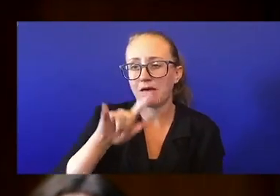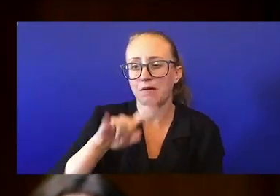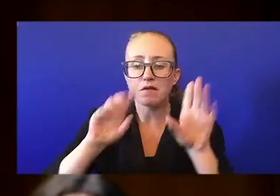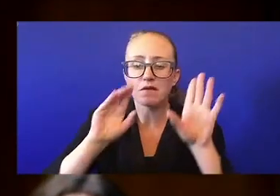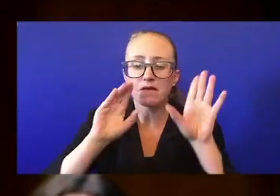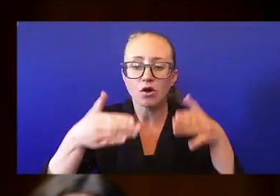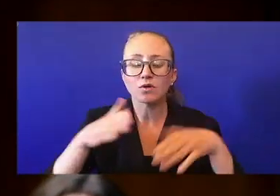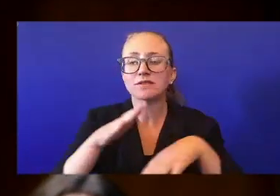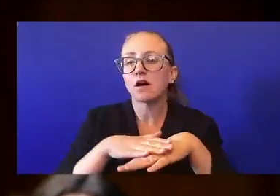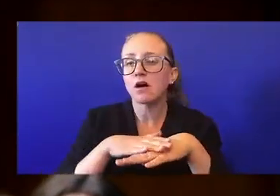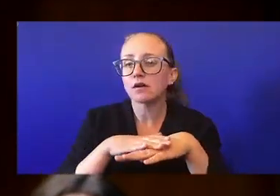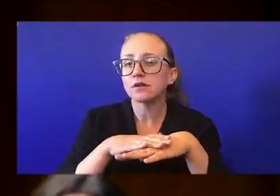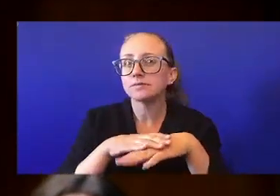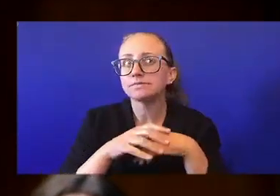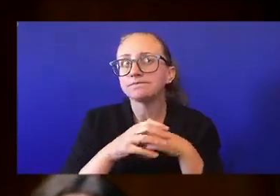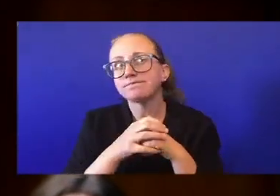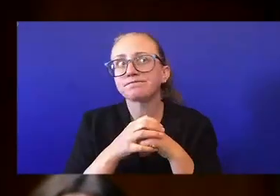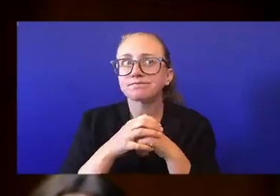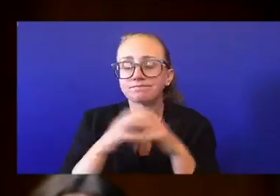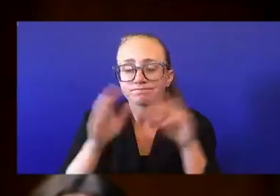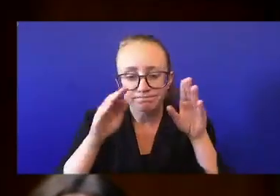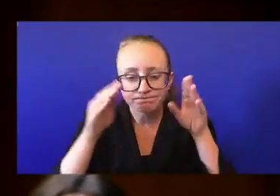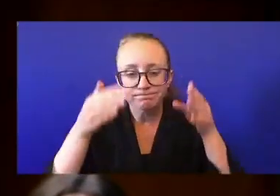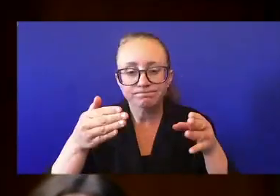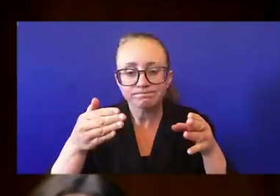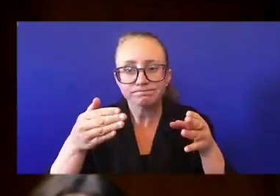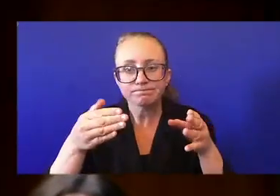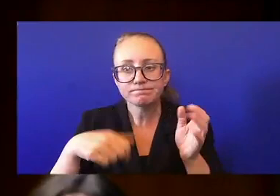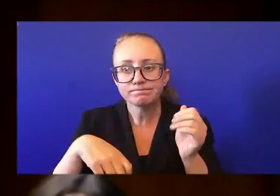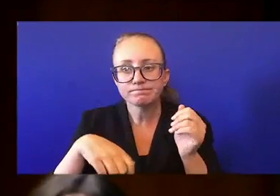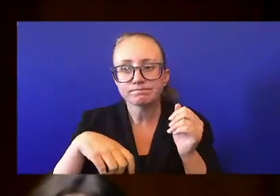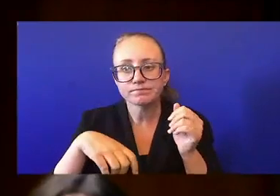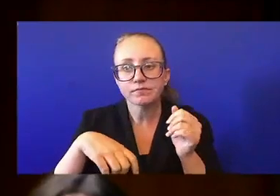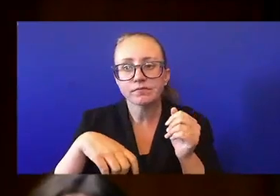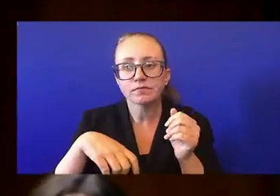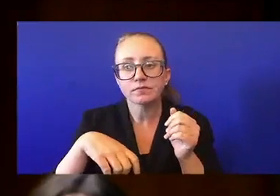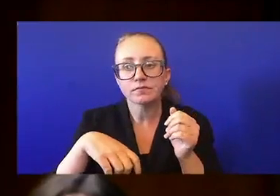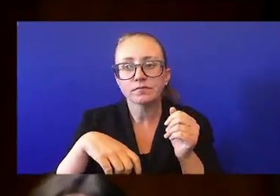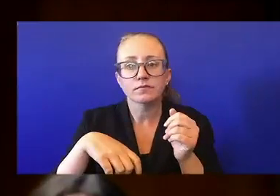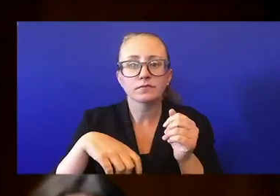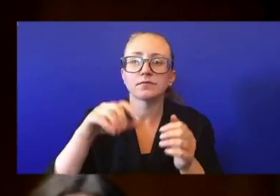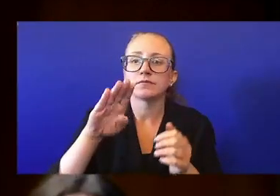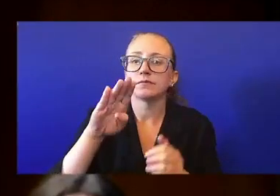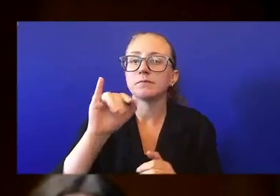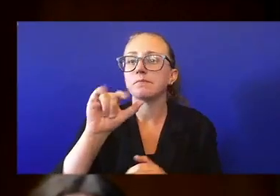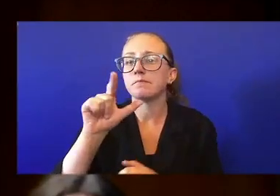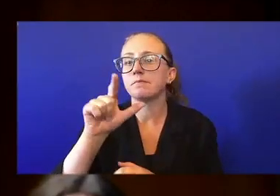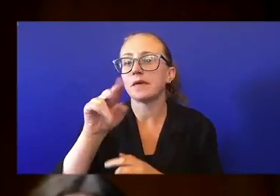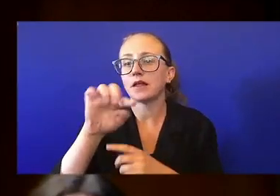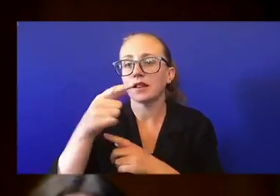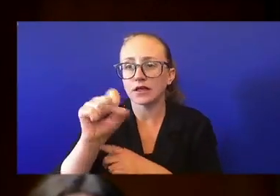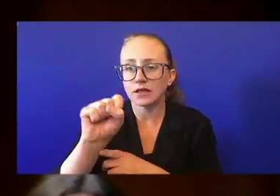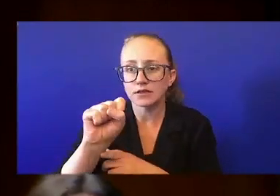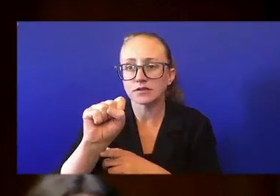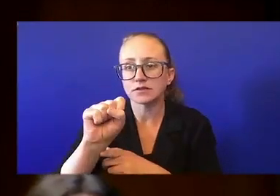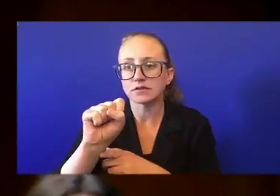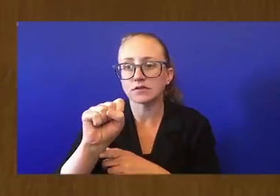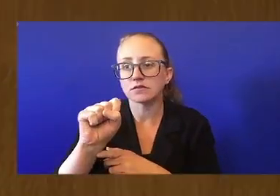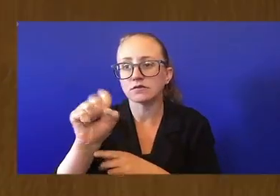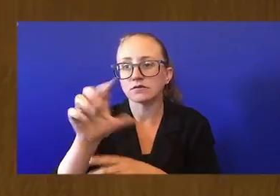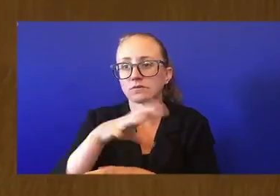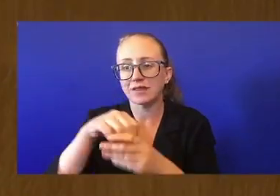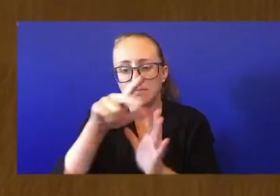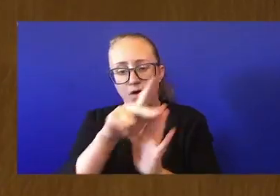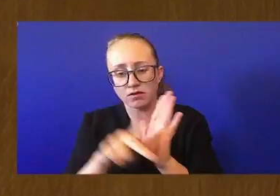eligibility of billings with respect to the policies and rules of Medicare. So is the amount of